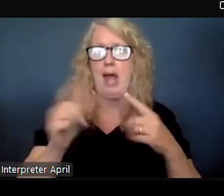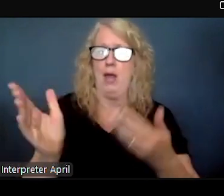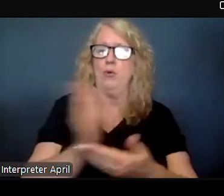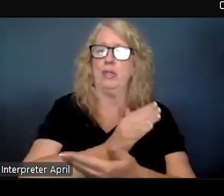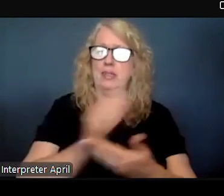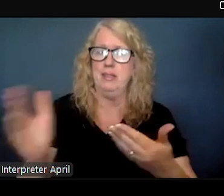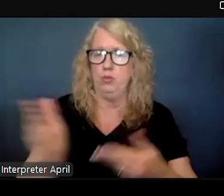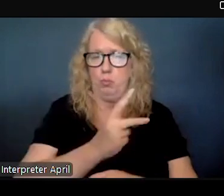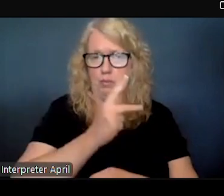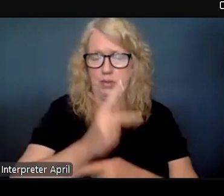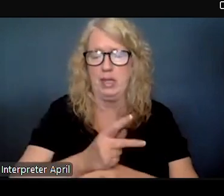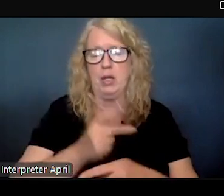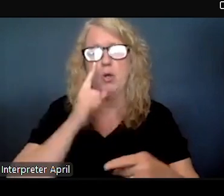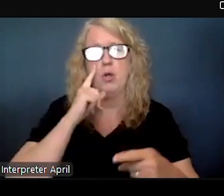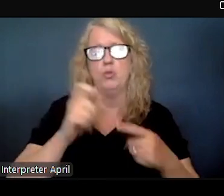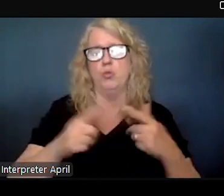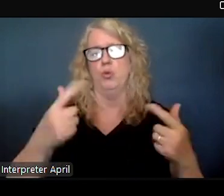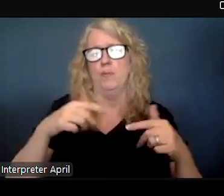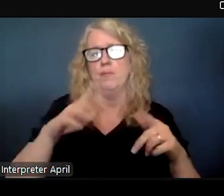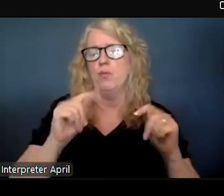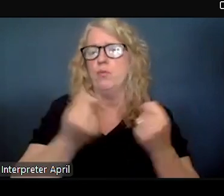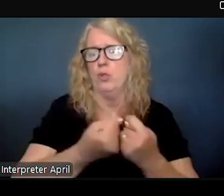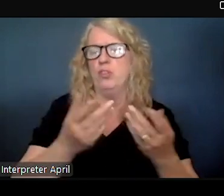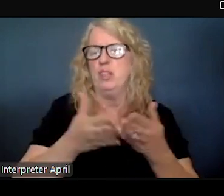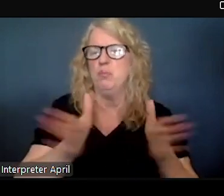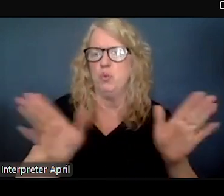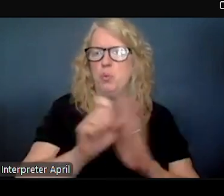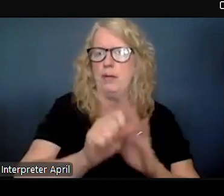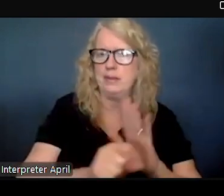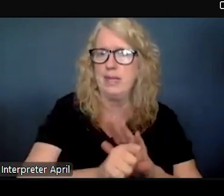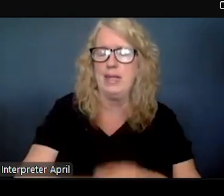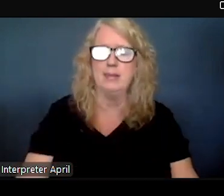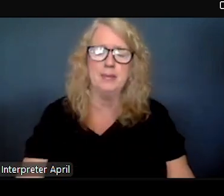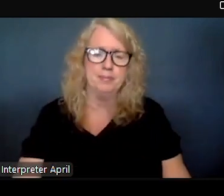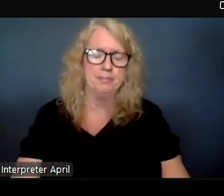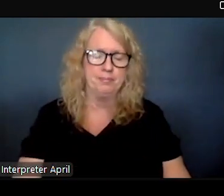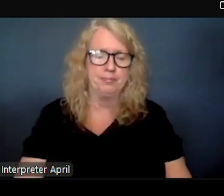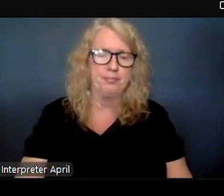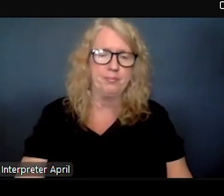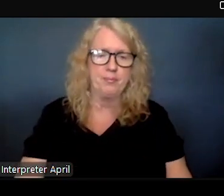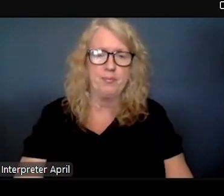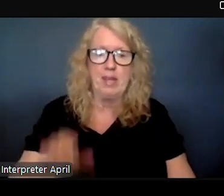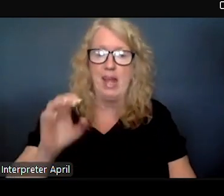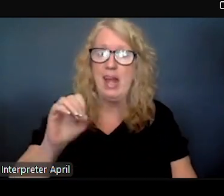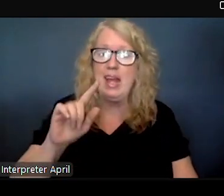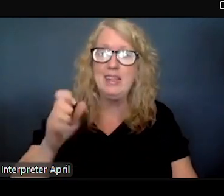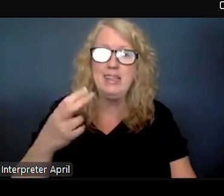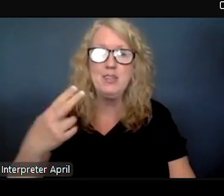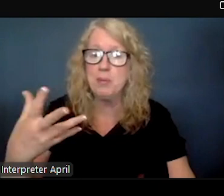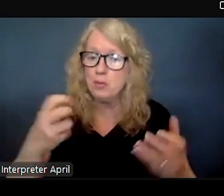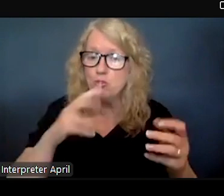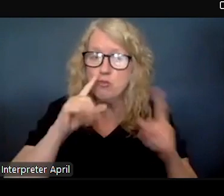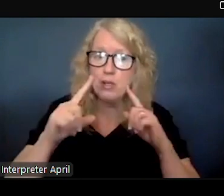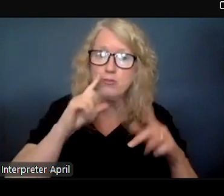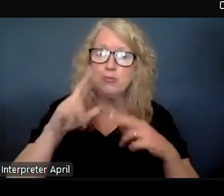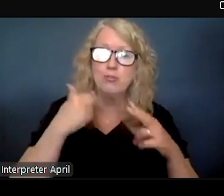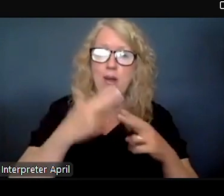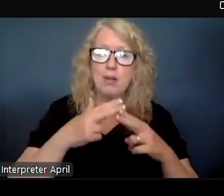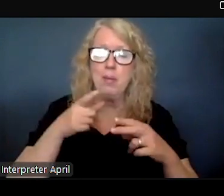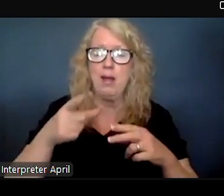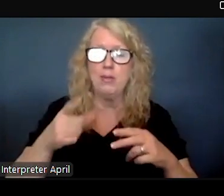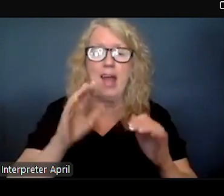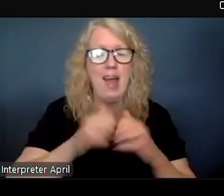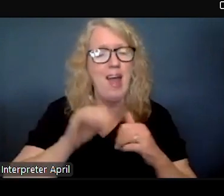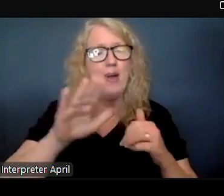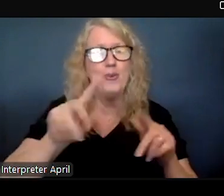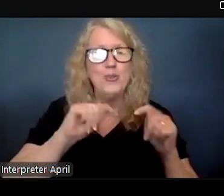of care to our teams across the state. Elizabeth, do you want to talk a little bit about how